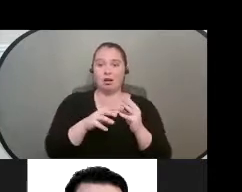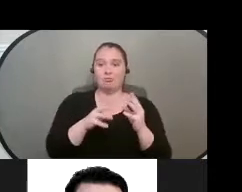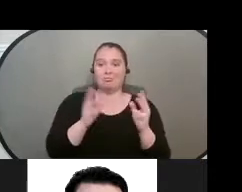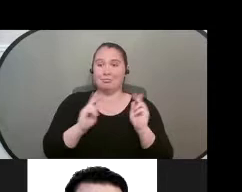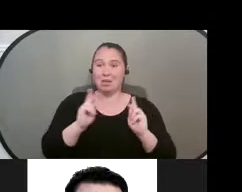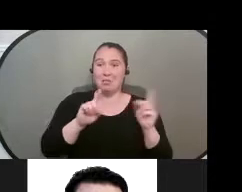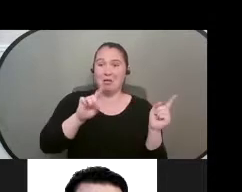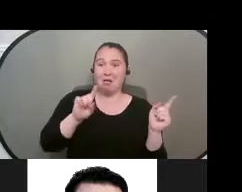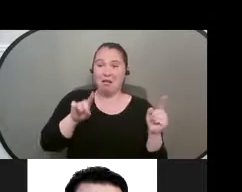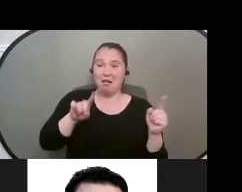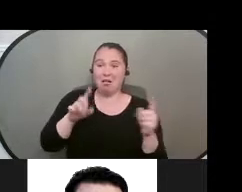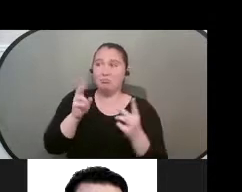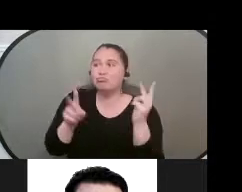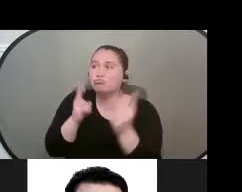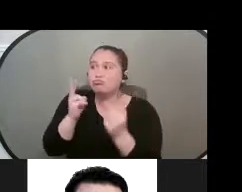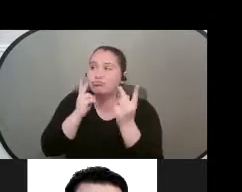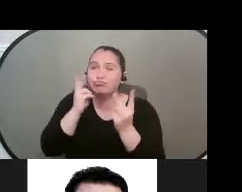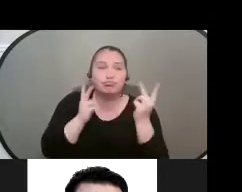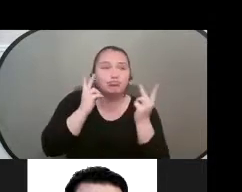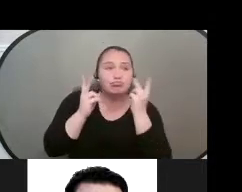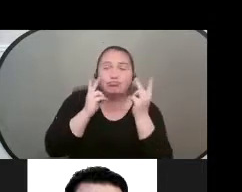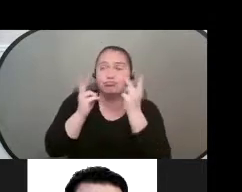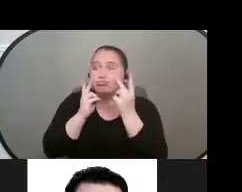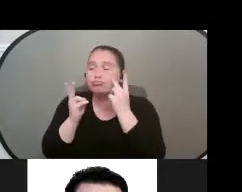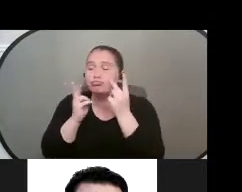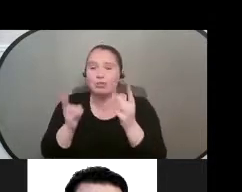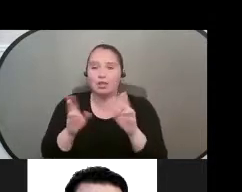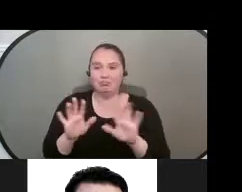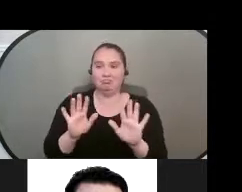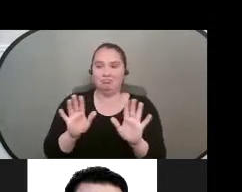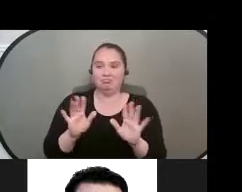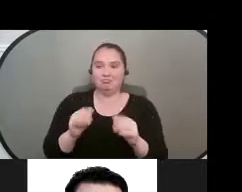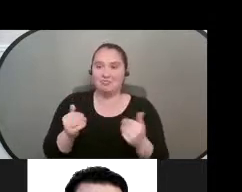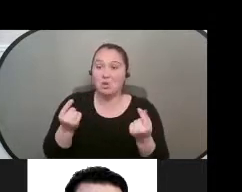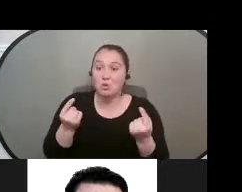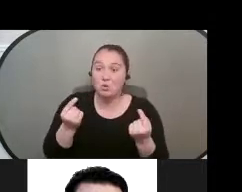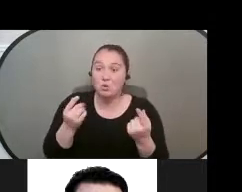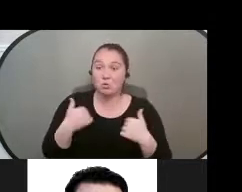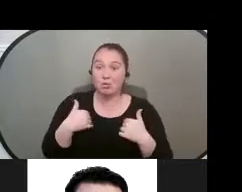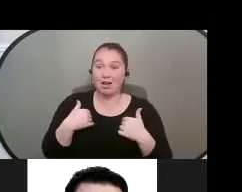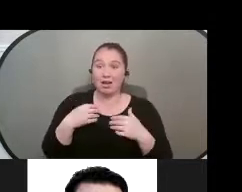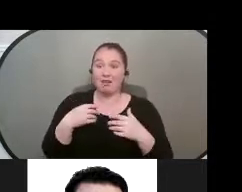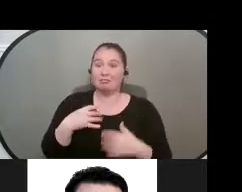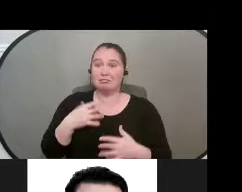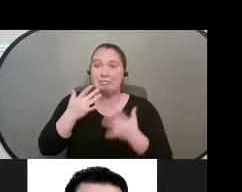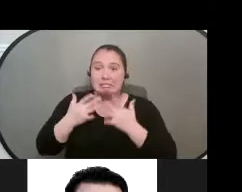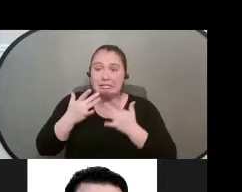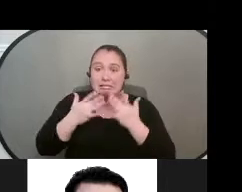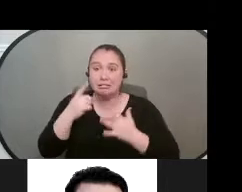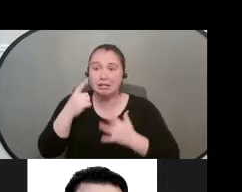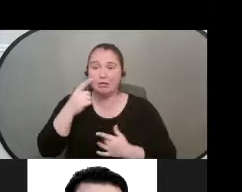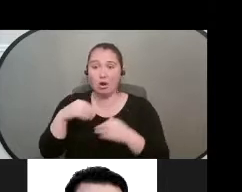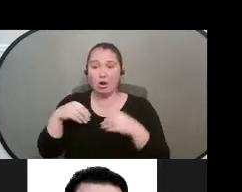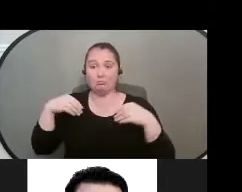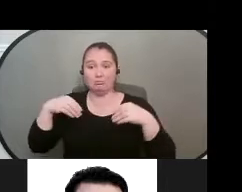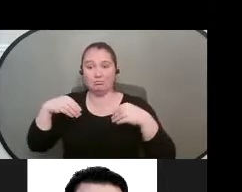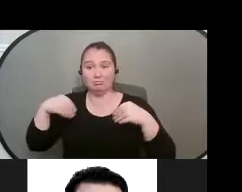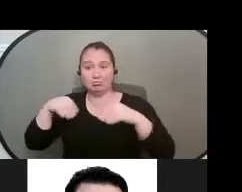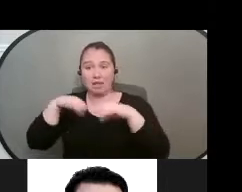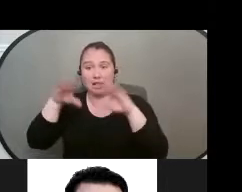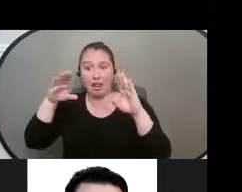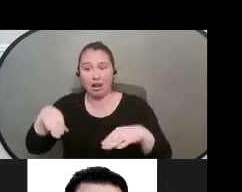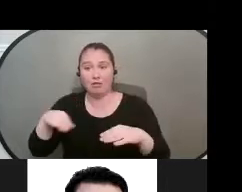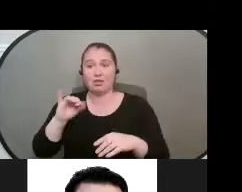the pandemic, which has caused a shortage of supply of existing homes, which is helping to or contributing to